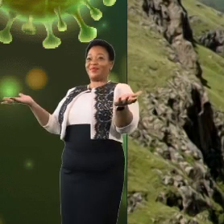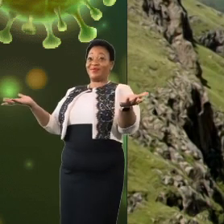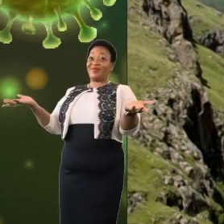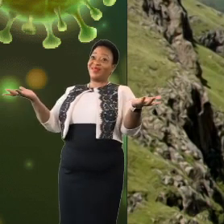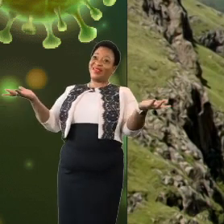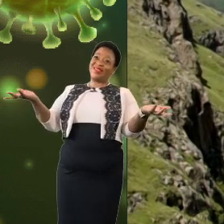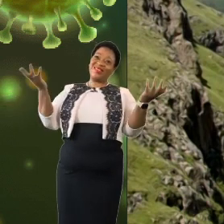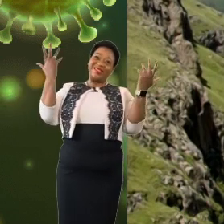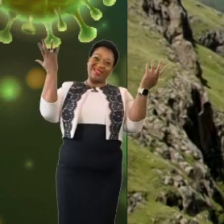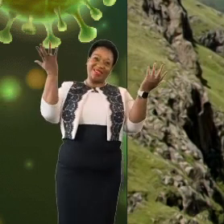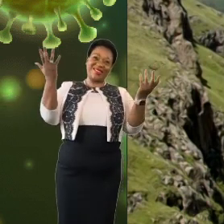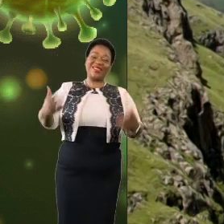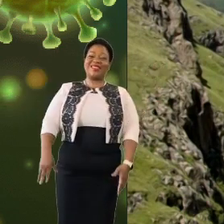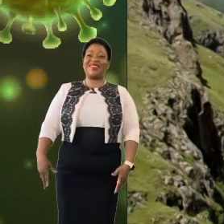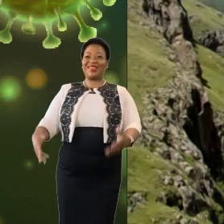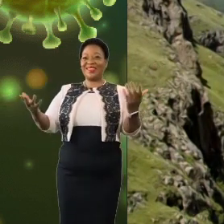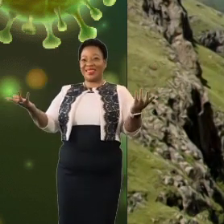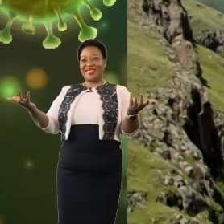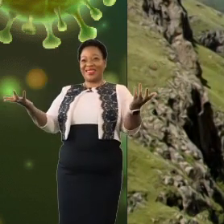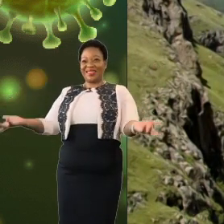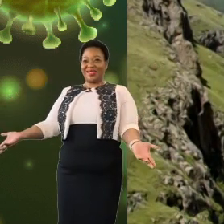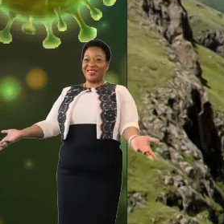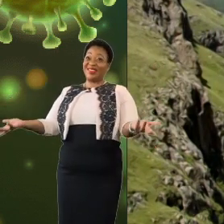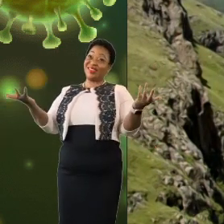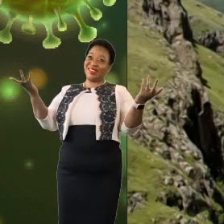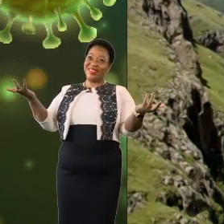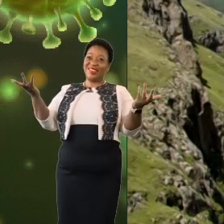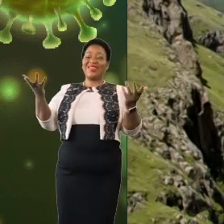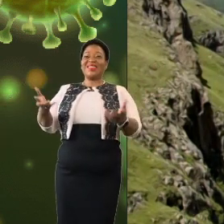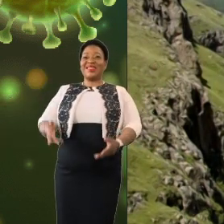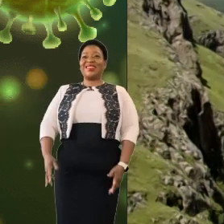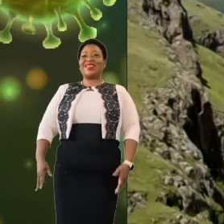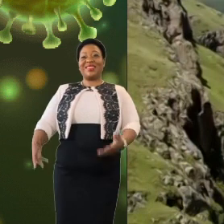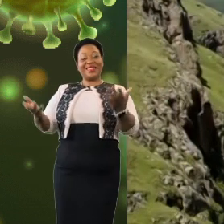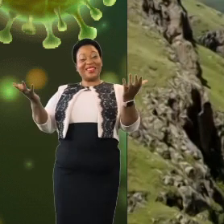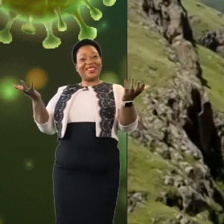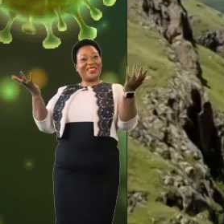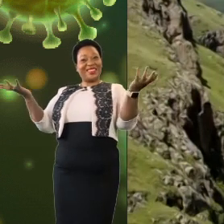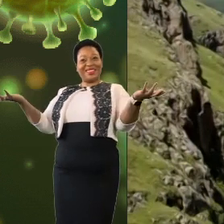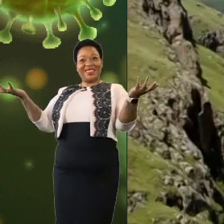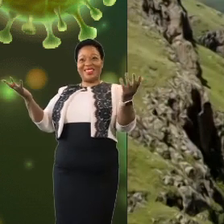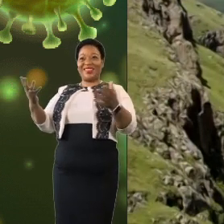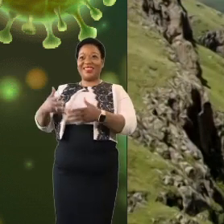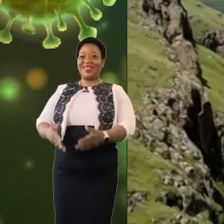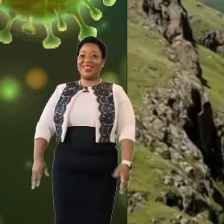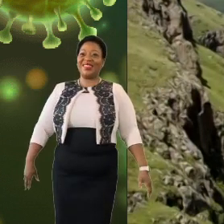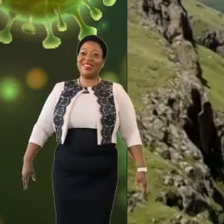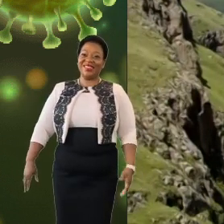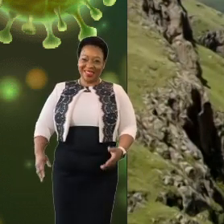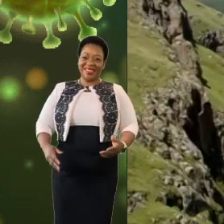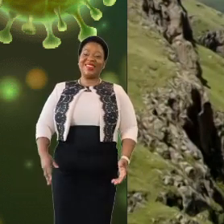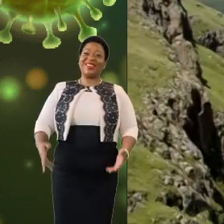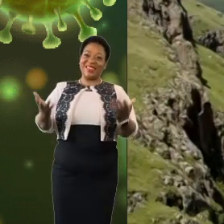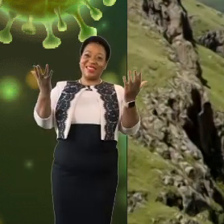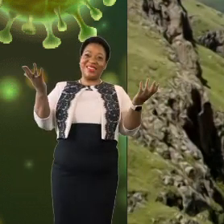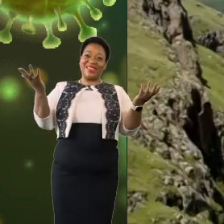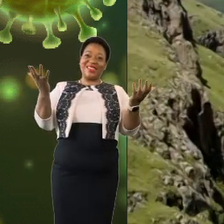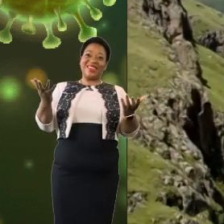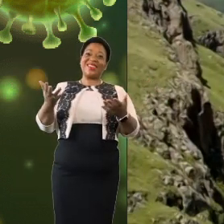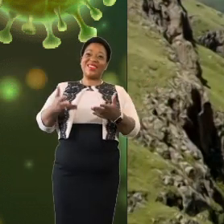sort of volumes that came through and whether the technology was going to be able to cope with it. But it seems like you guys are doing